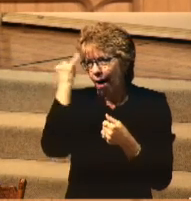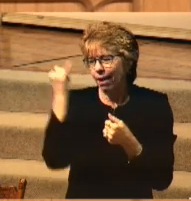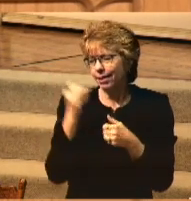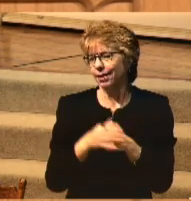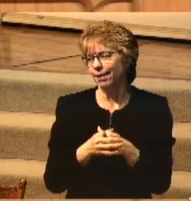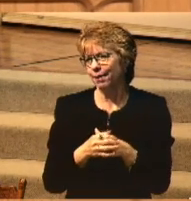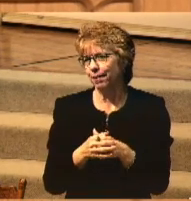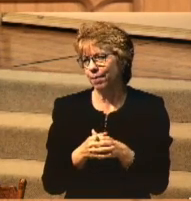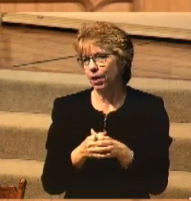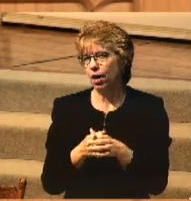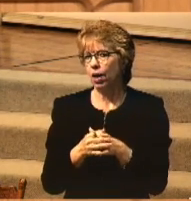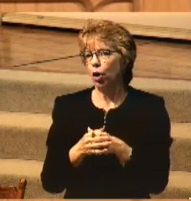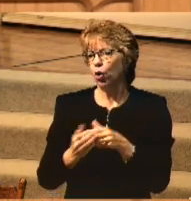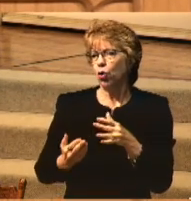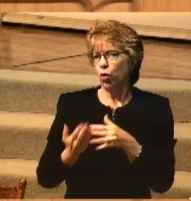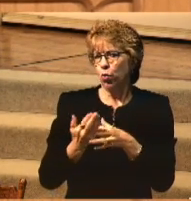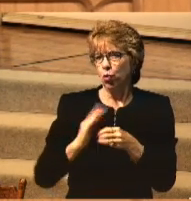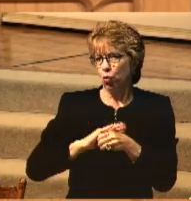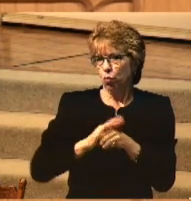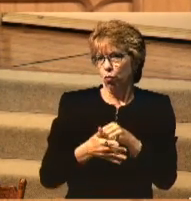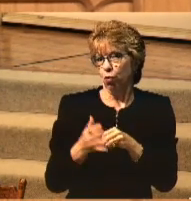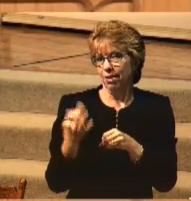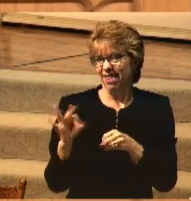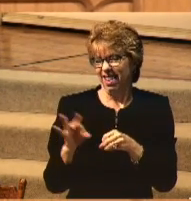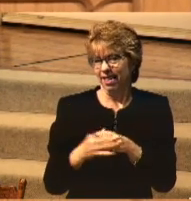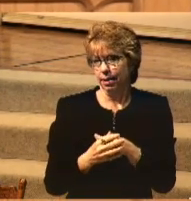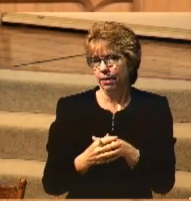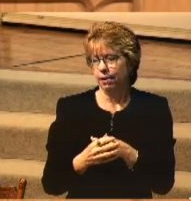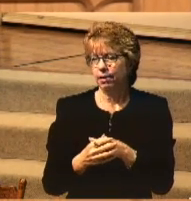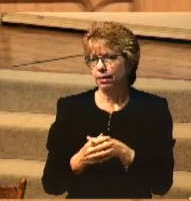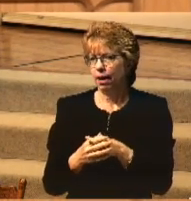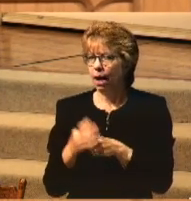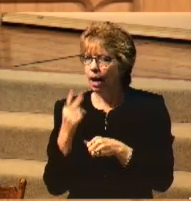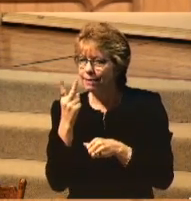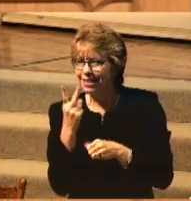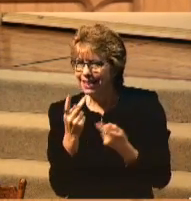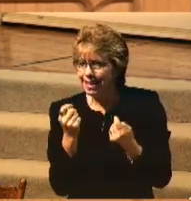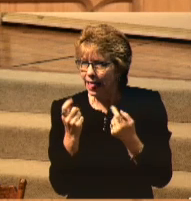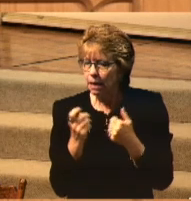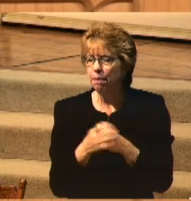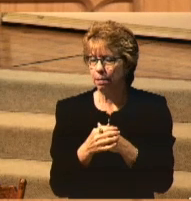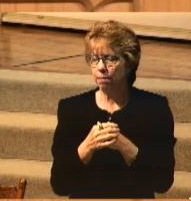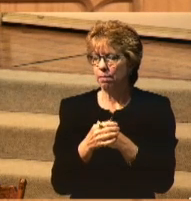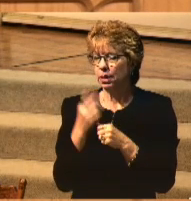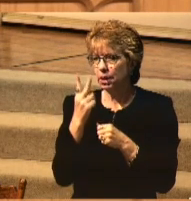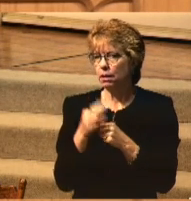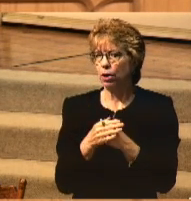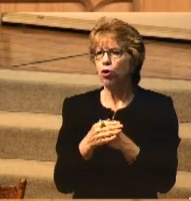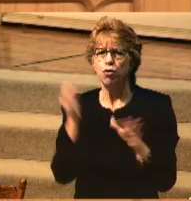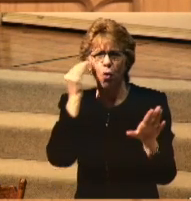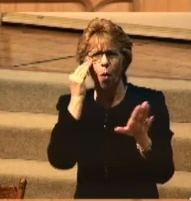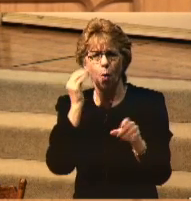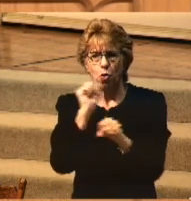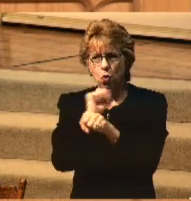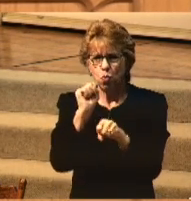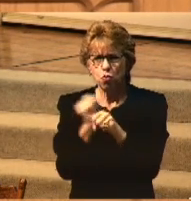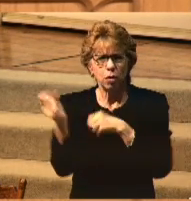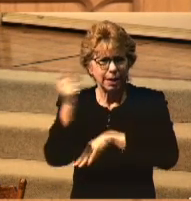over these coronavirus weeks. I've had a little taste of that every time, like the workday, the